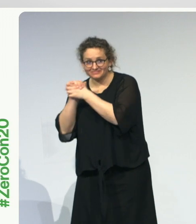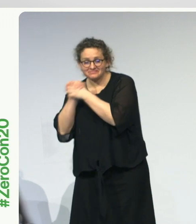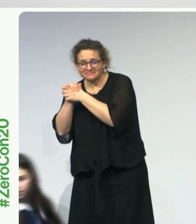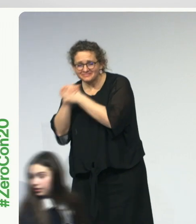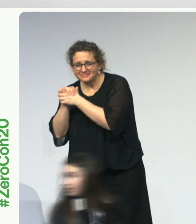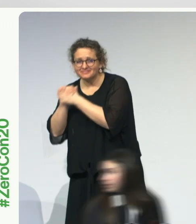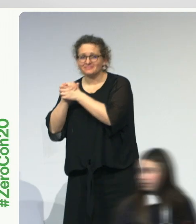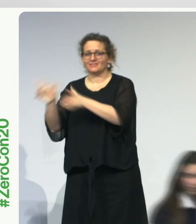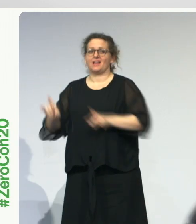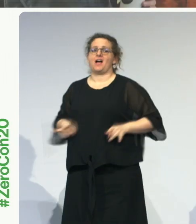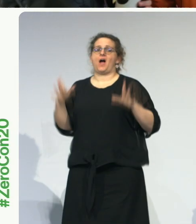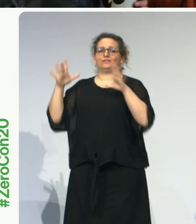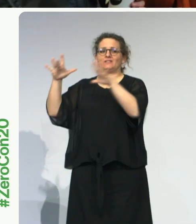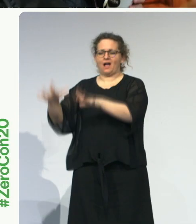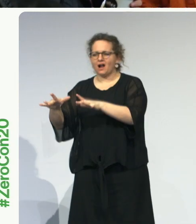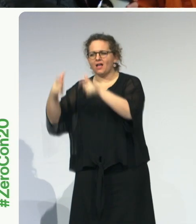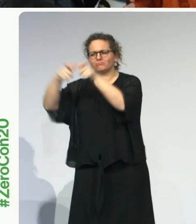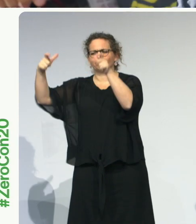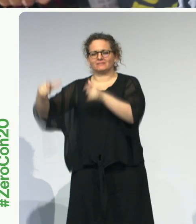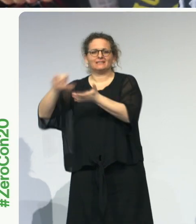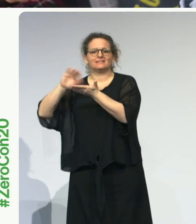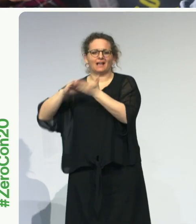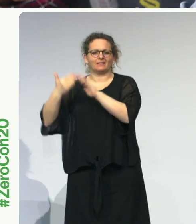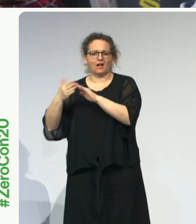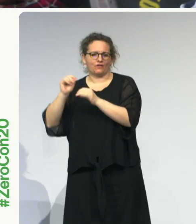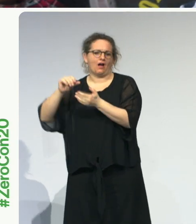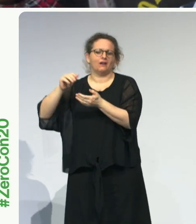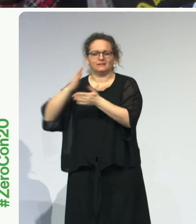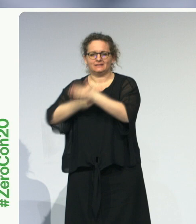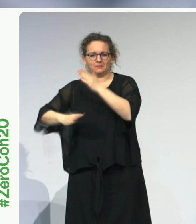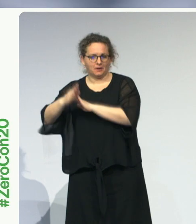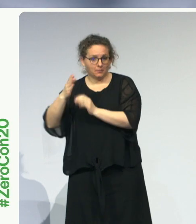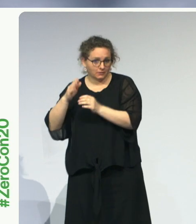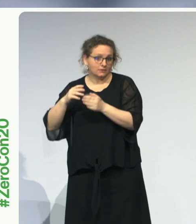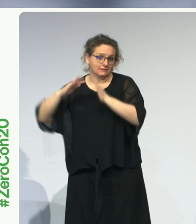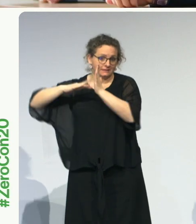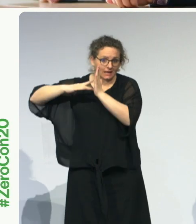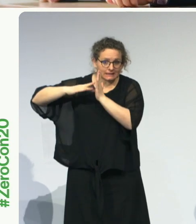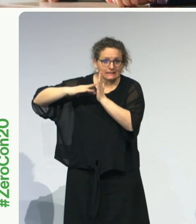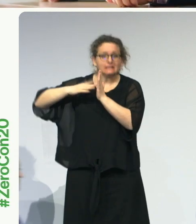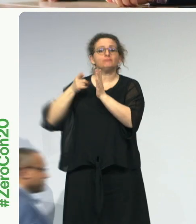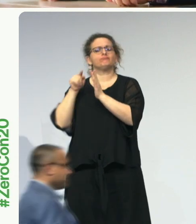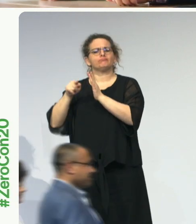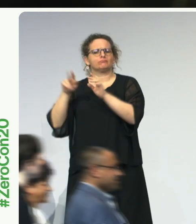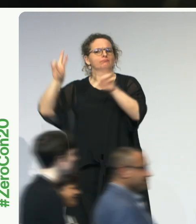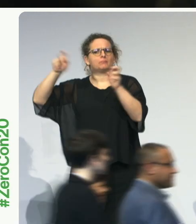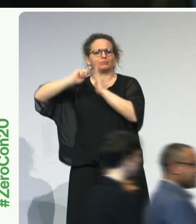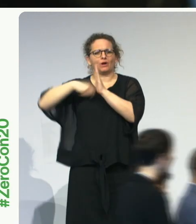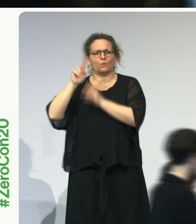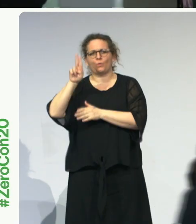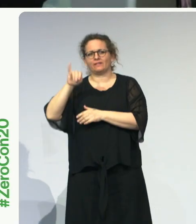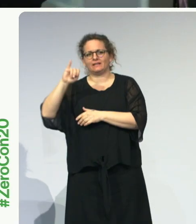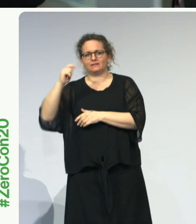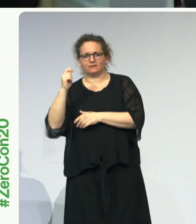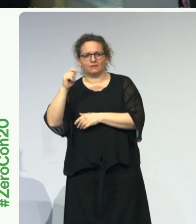Congratulations to the Centre for Disability Studies from Australia for the Uni2 Beyond project. The initiative enables individuals with